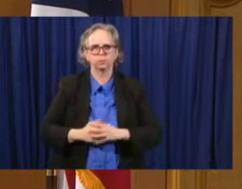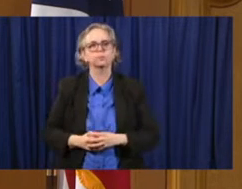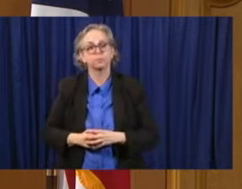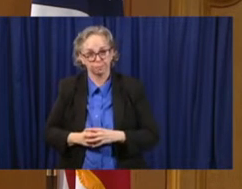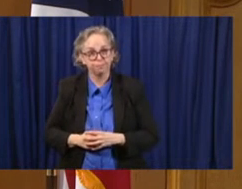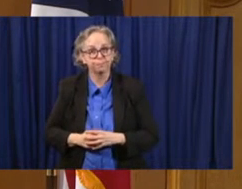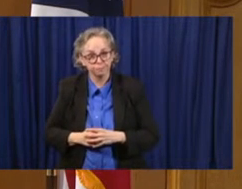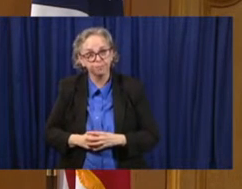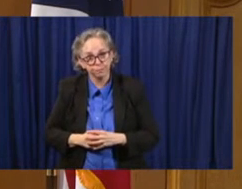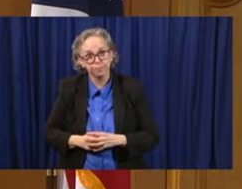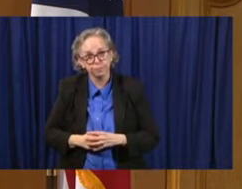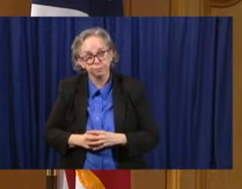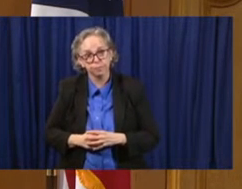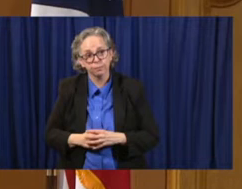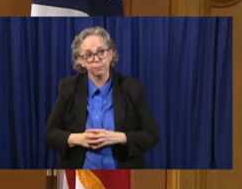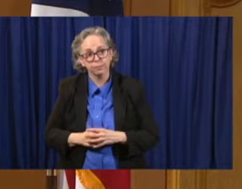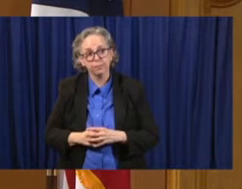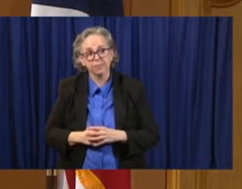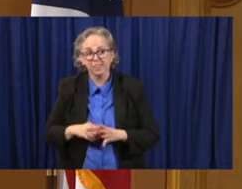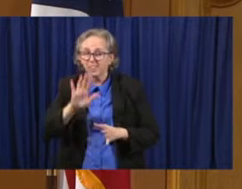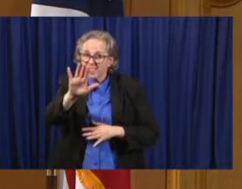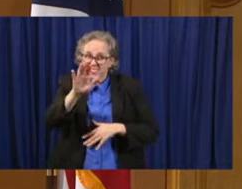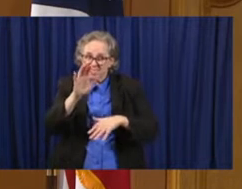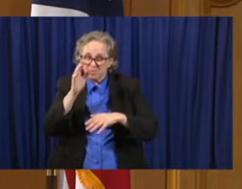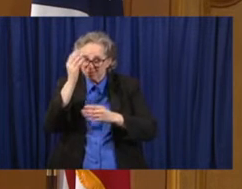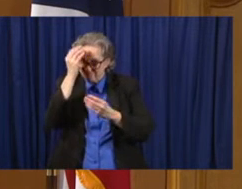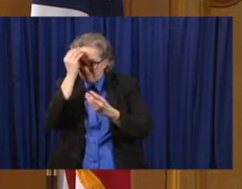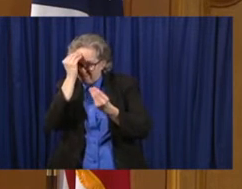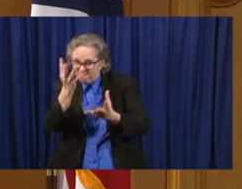Let me add one other thing.